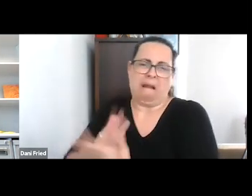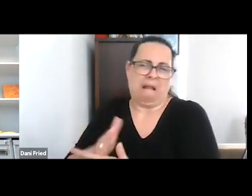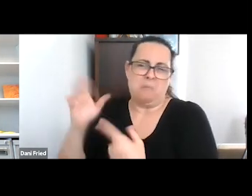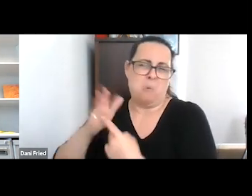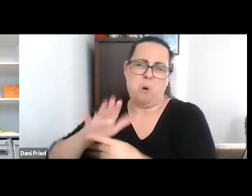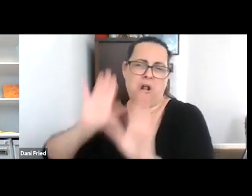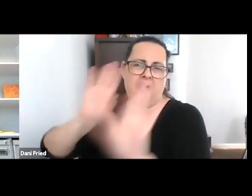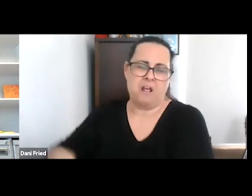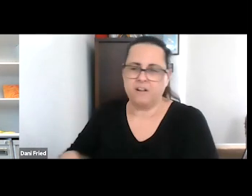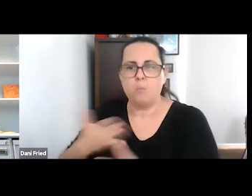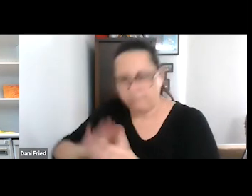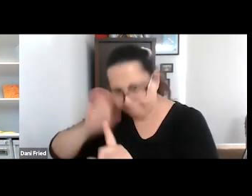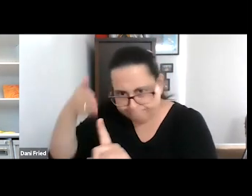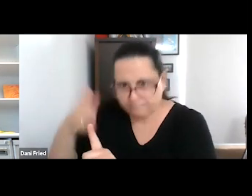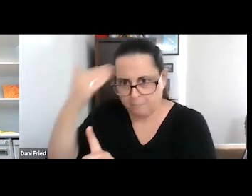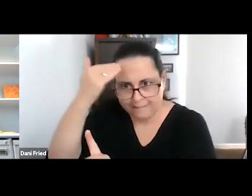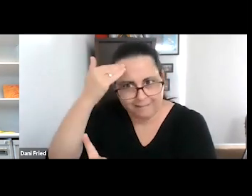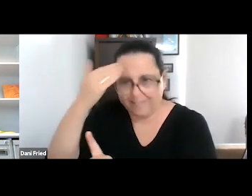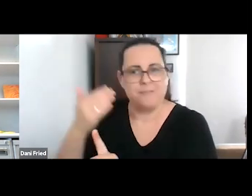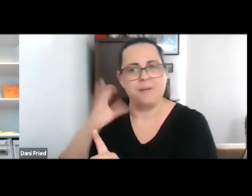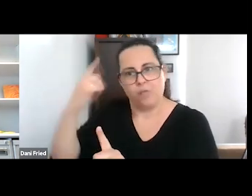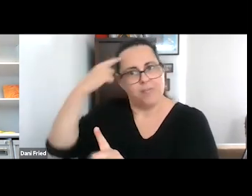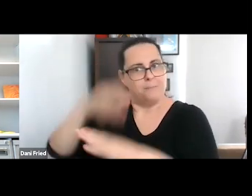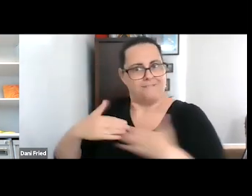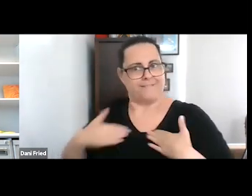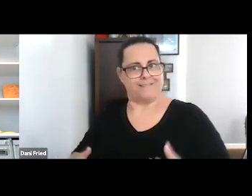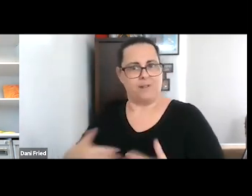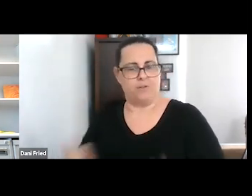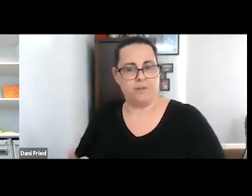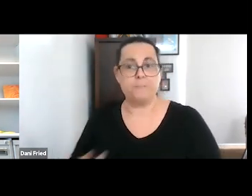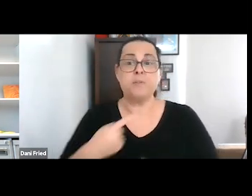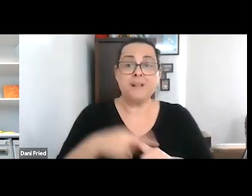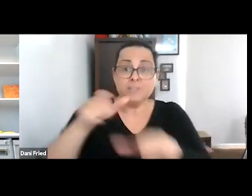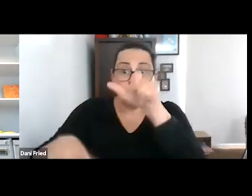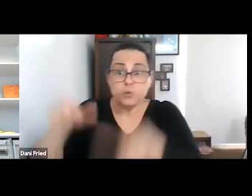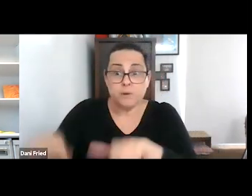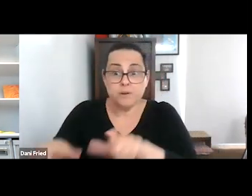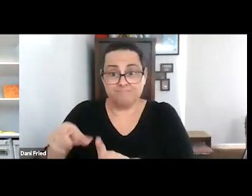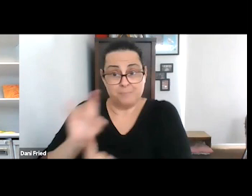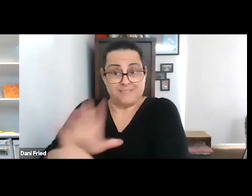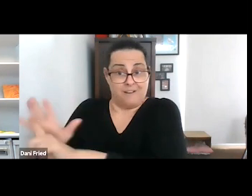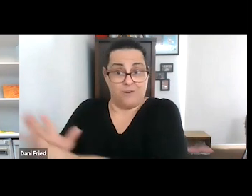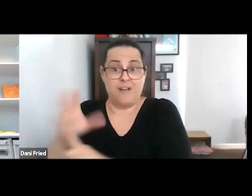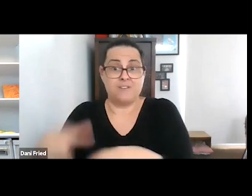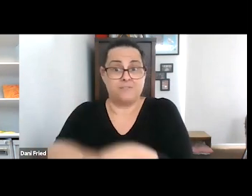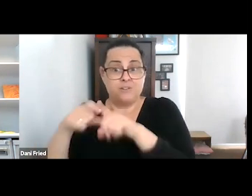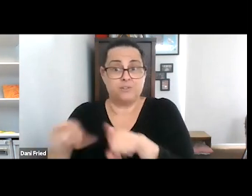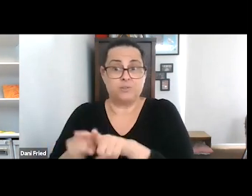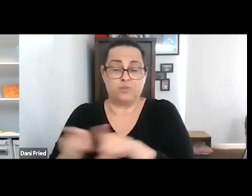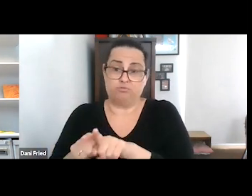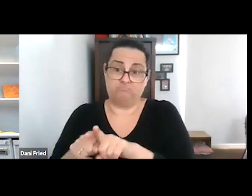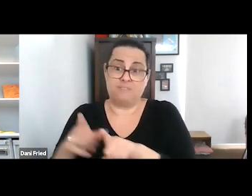important thing, how's your mental health going? Also, consumers have difficulties. People with severe